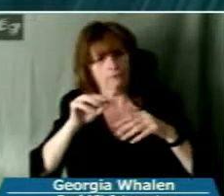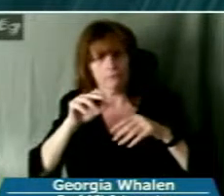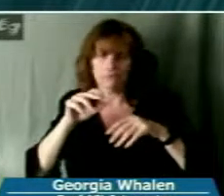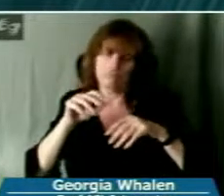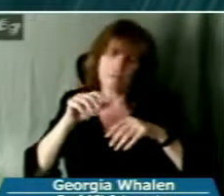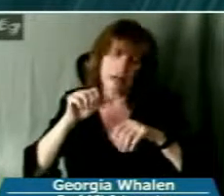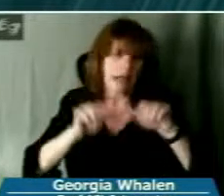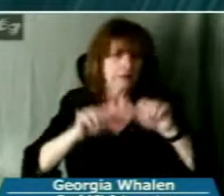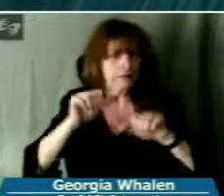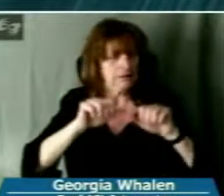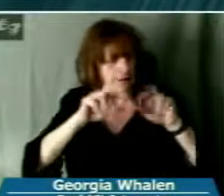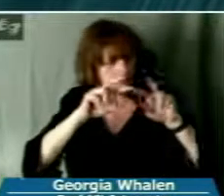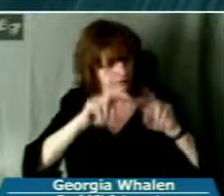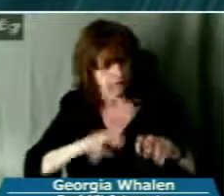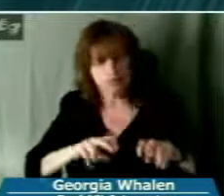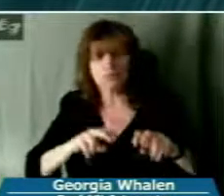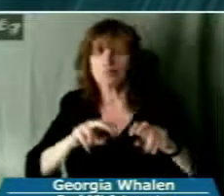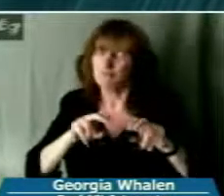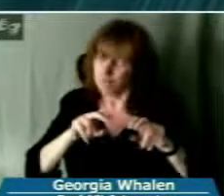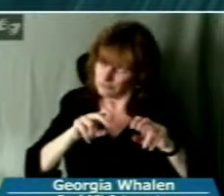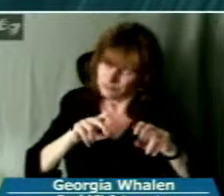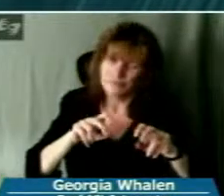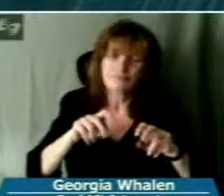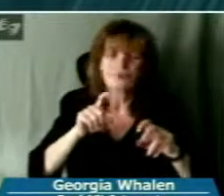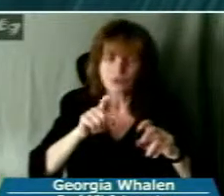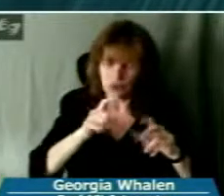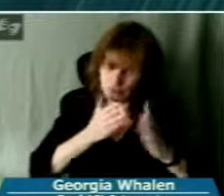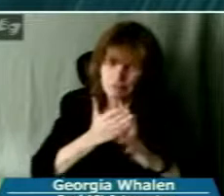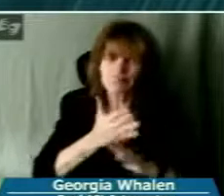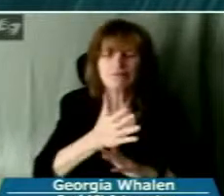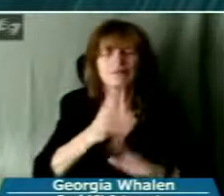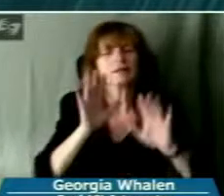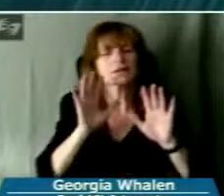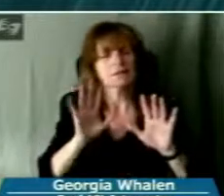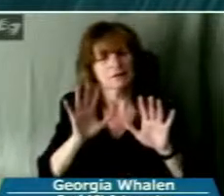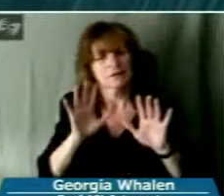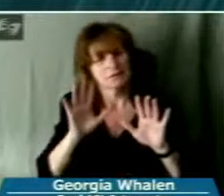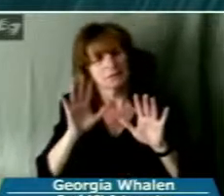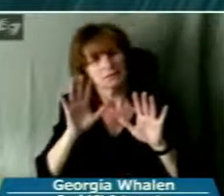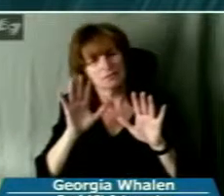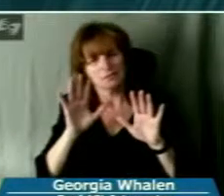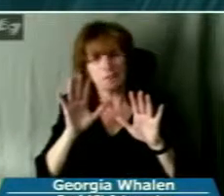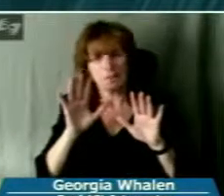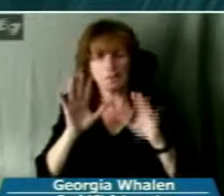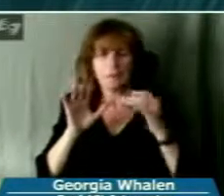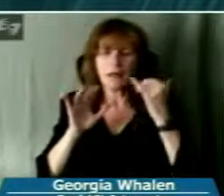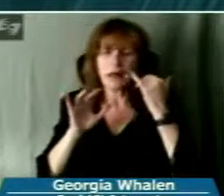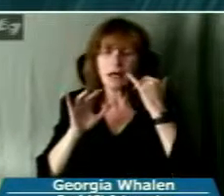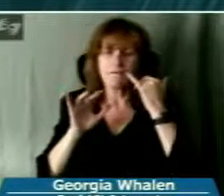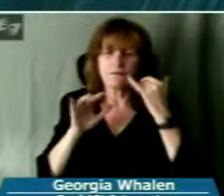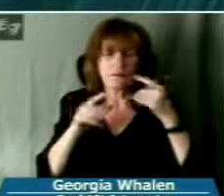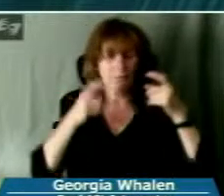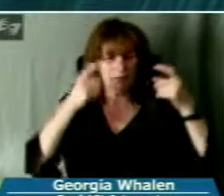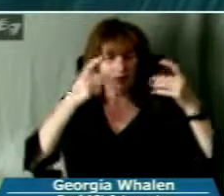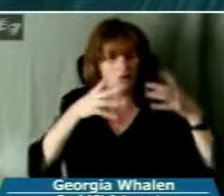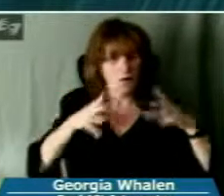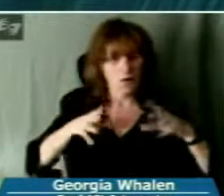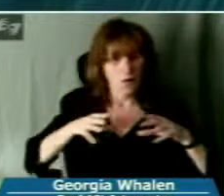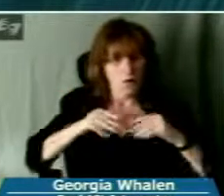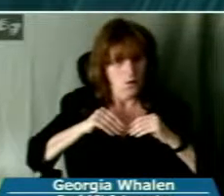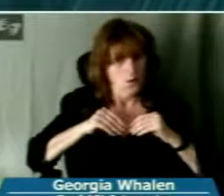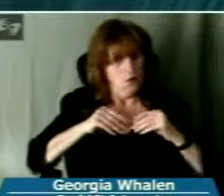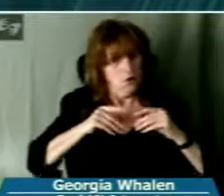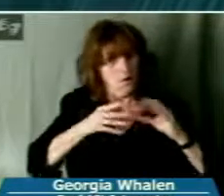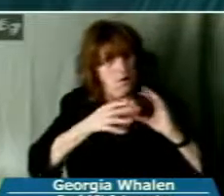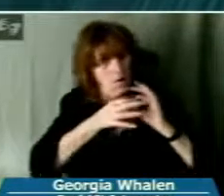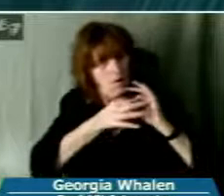the collaboration and cooperation of the operators of homes. But assuming we've got that, I think we can